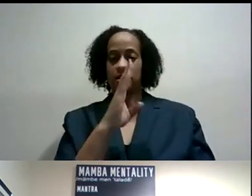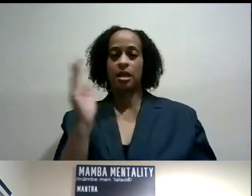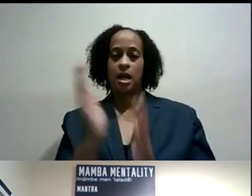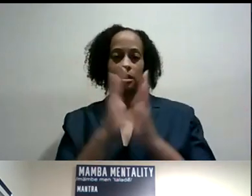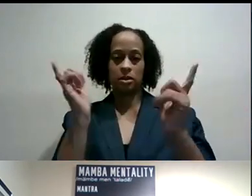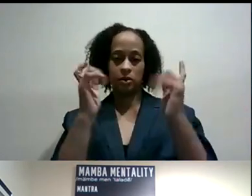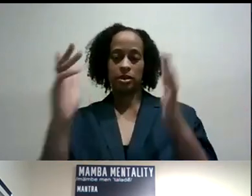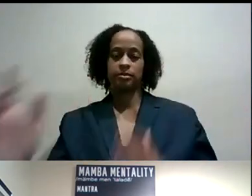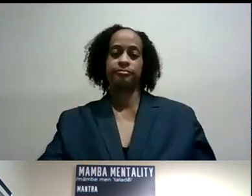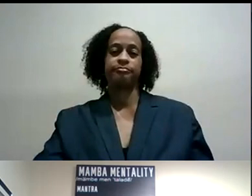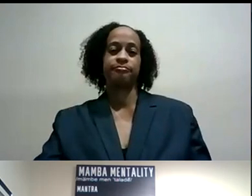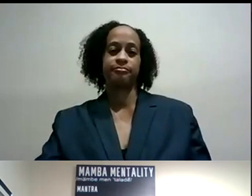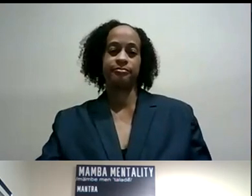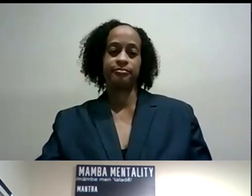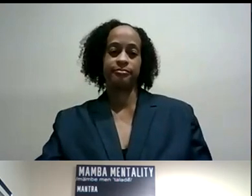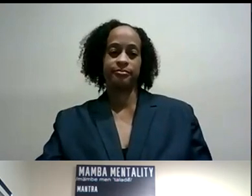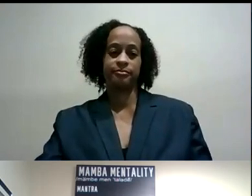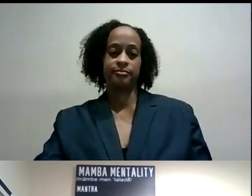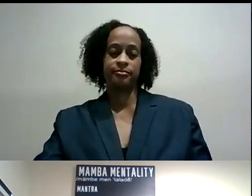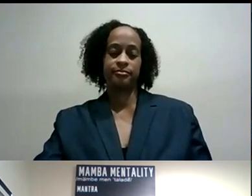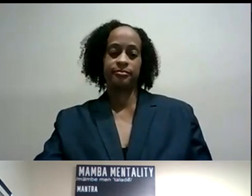Hallelujah. Amen. Amen.